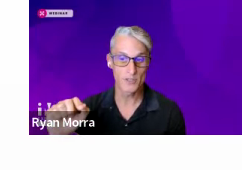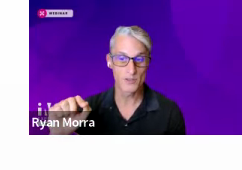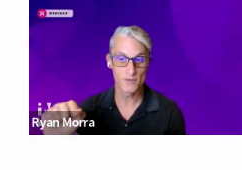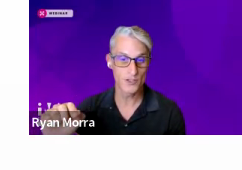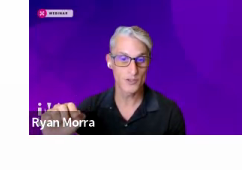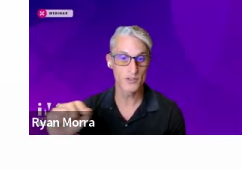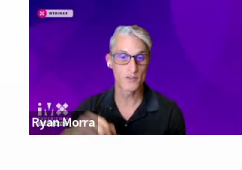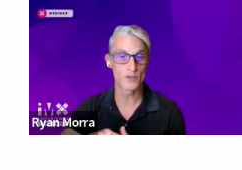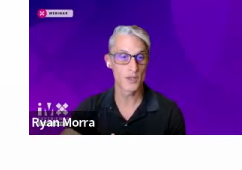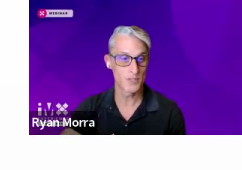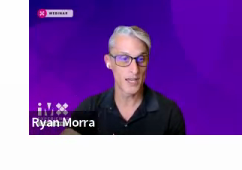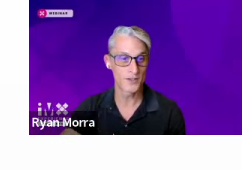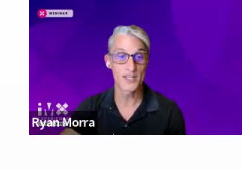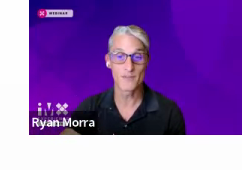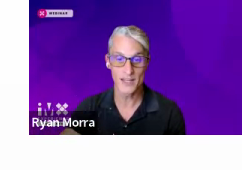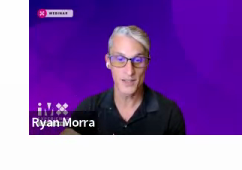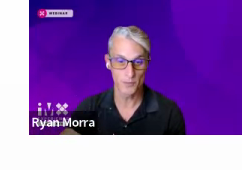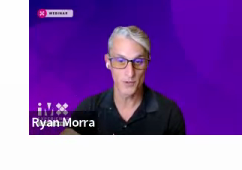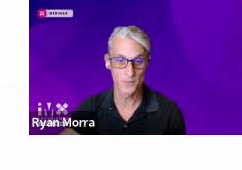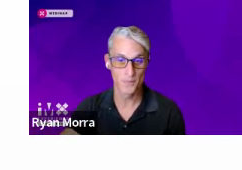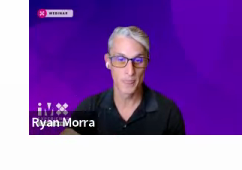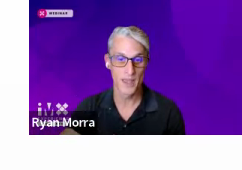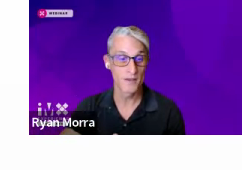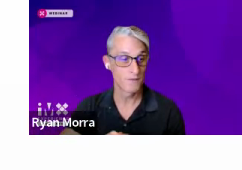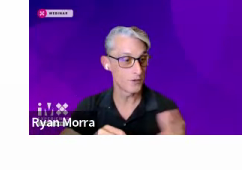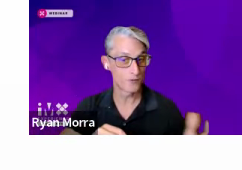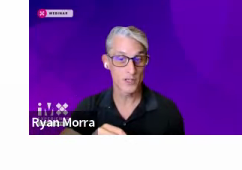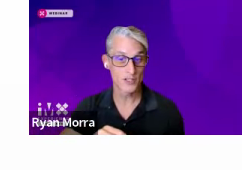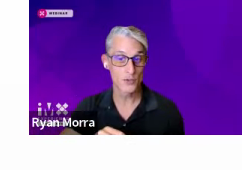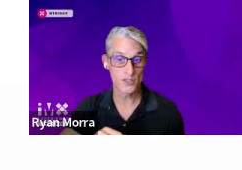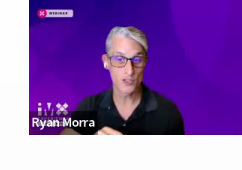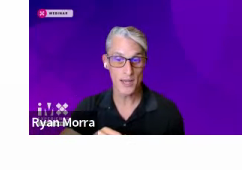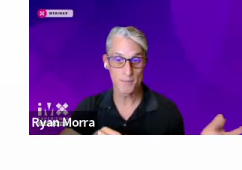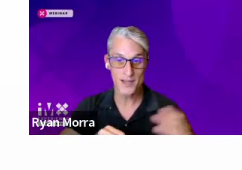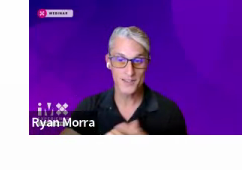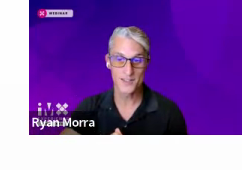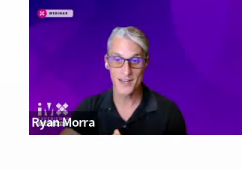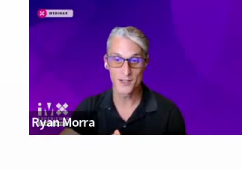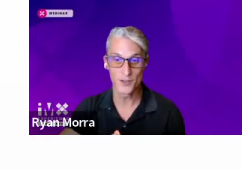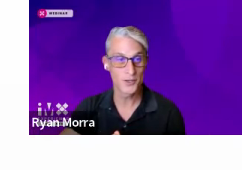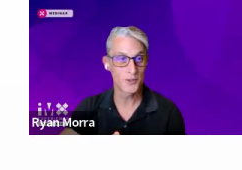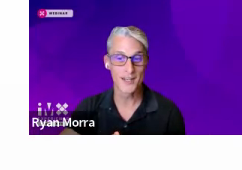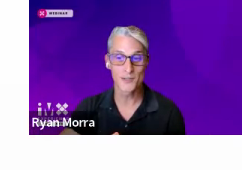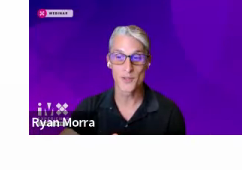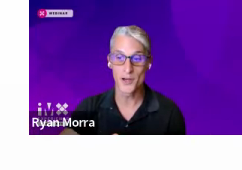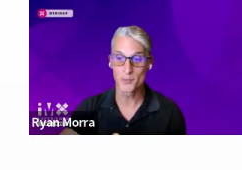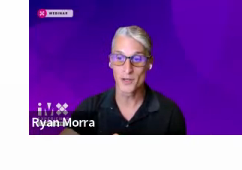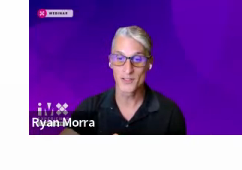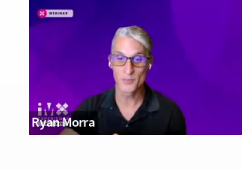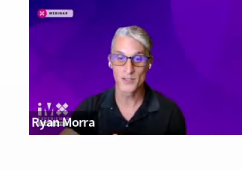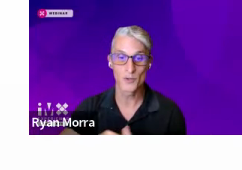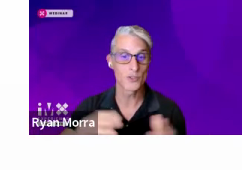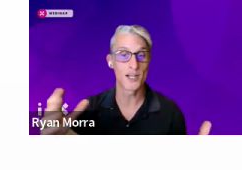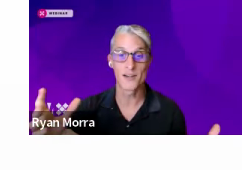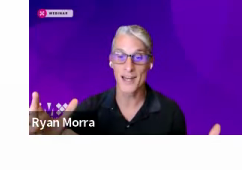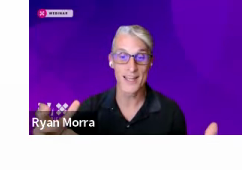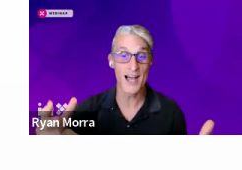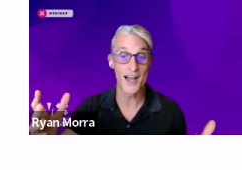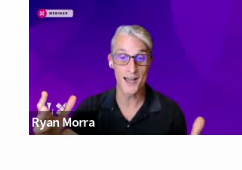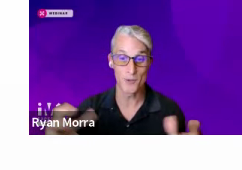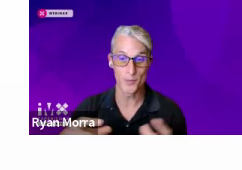Show Captions feature to view subtitles if that's helpful. Feel free to use the chat box to say hello, connect with other participants,